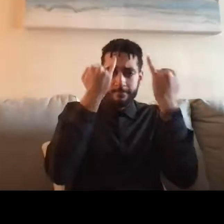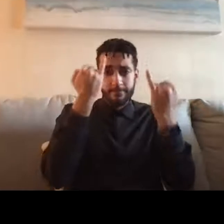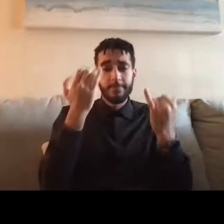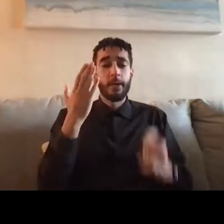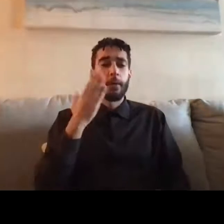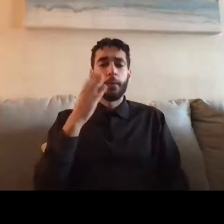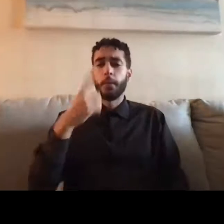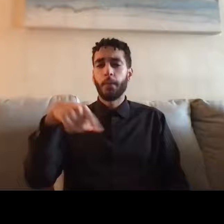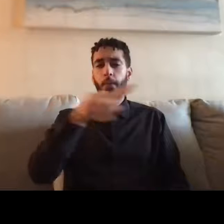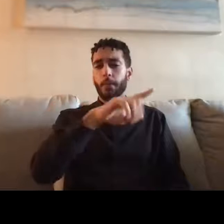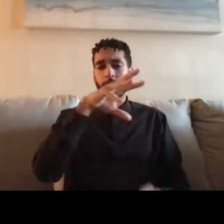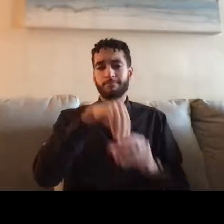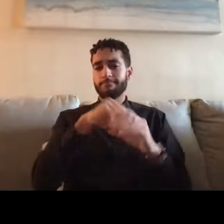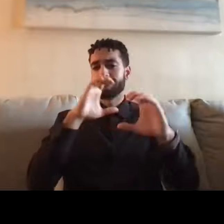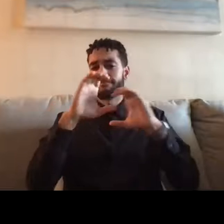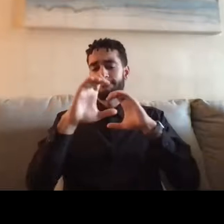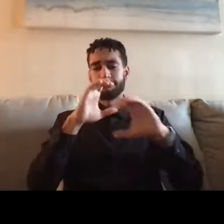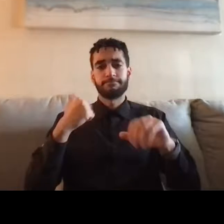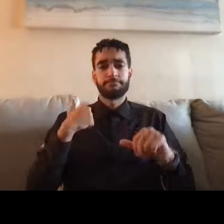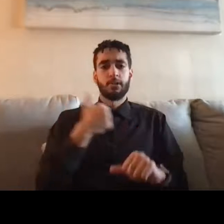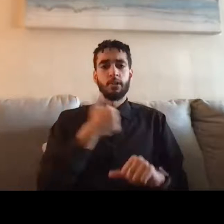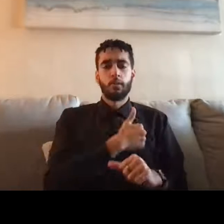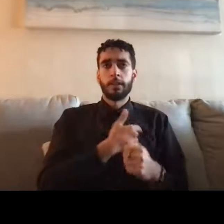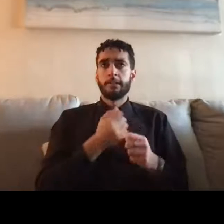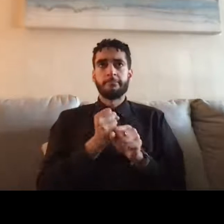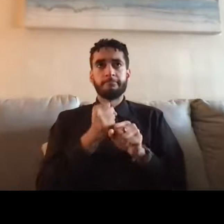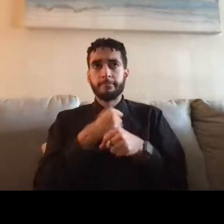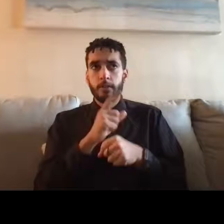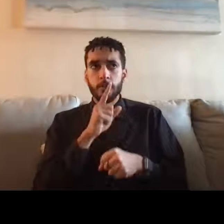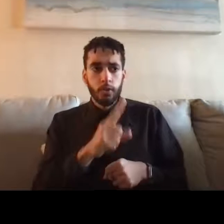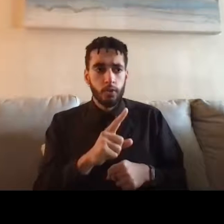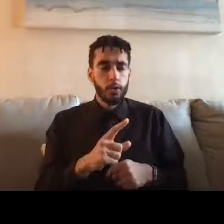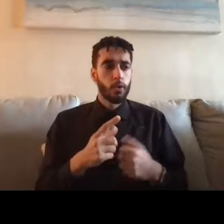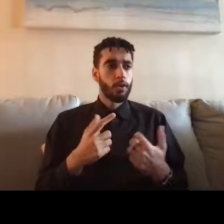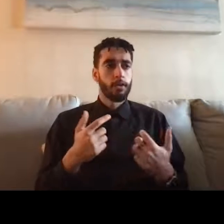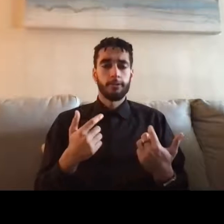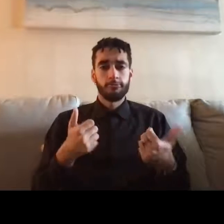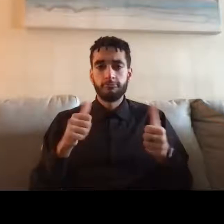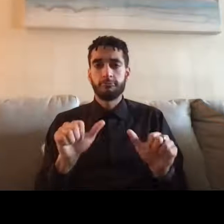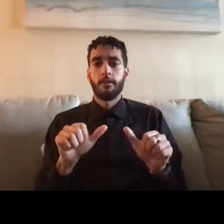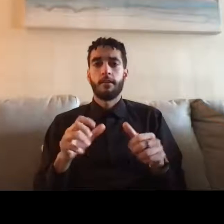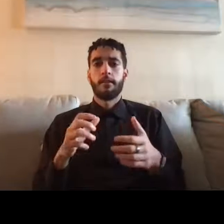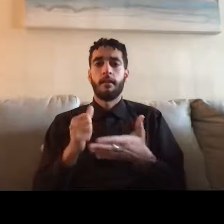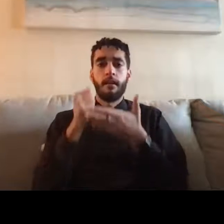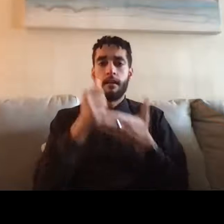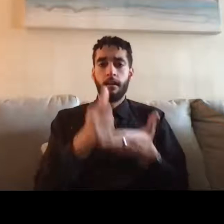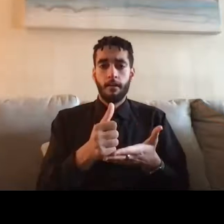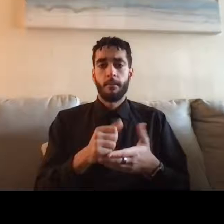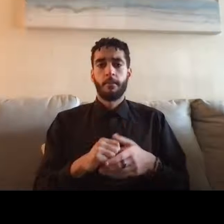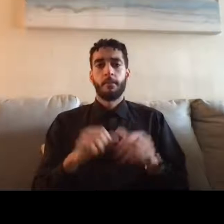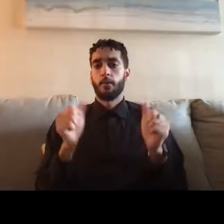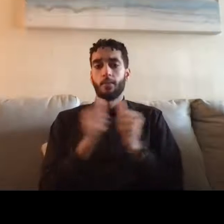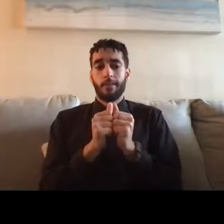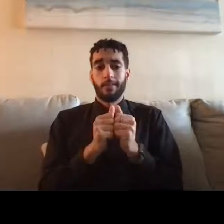of how do we make sure we're addressing a growing need in California with what feels like a dwindling set